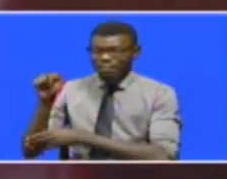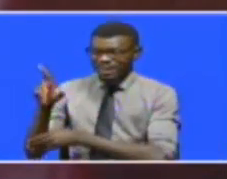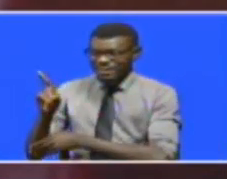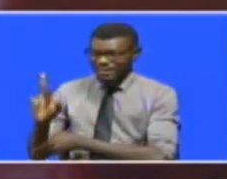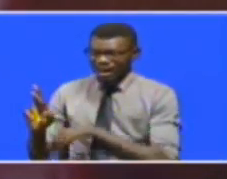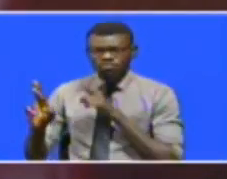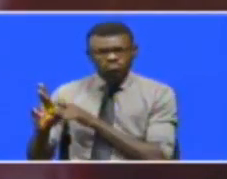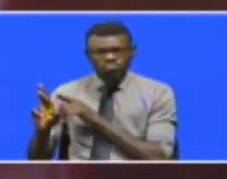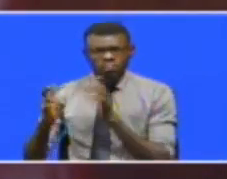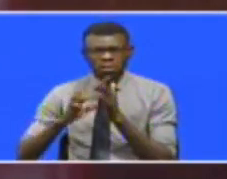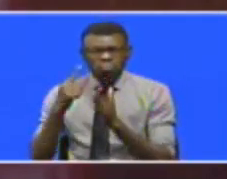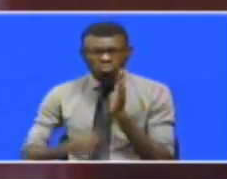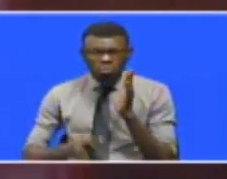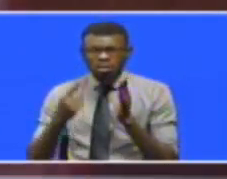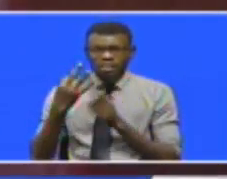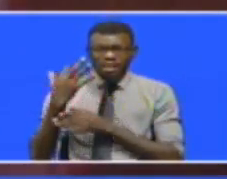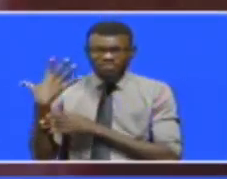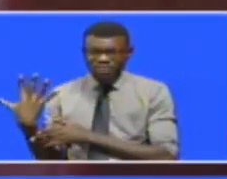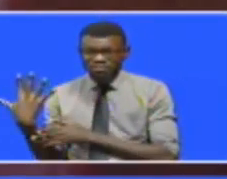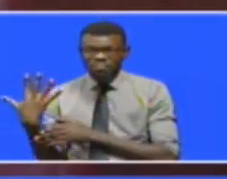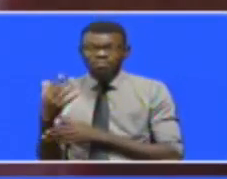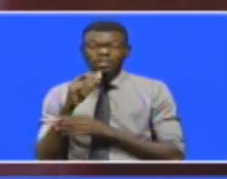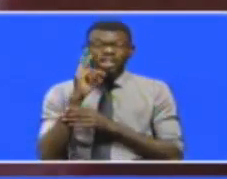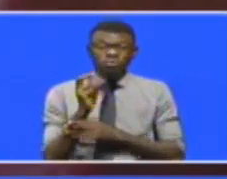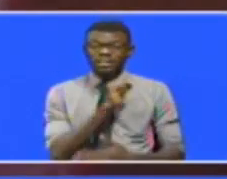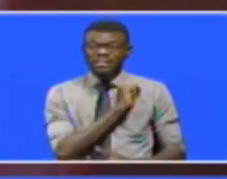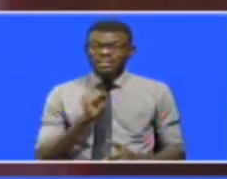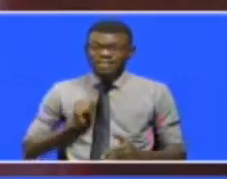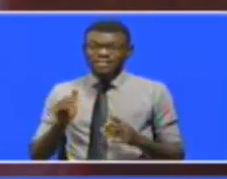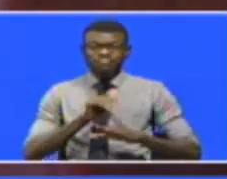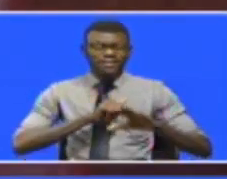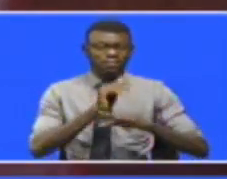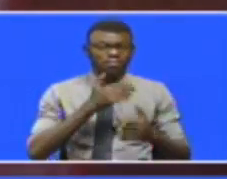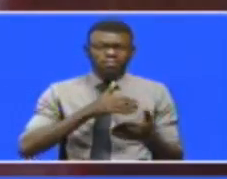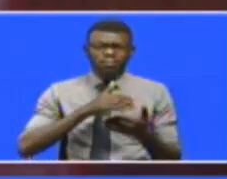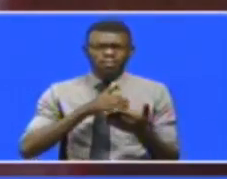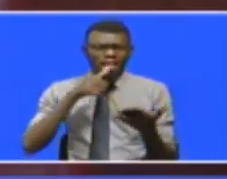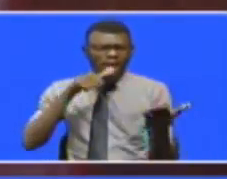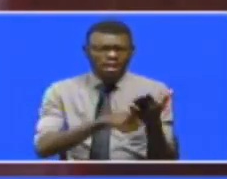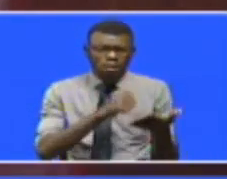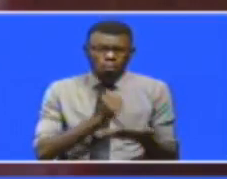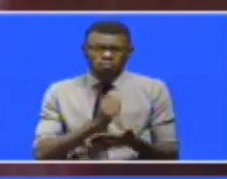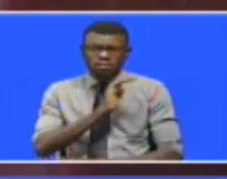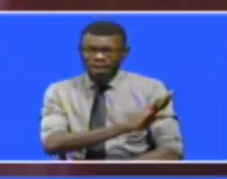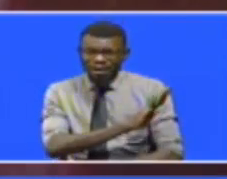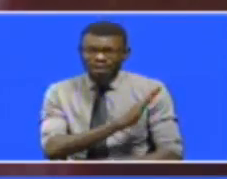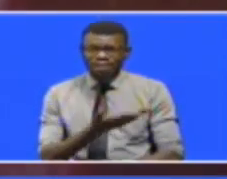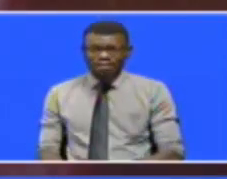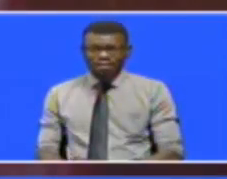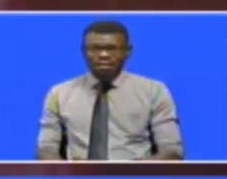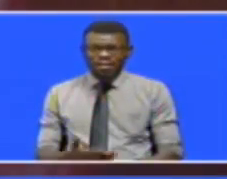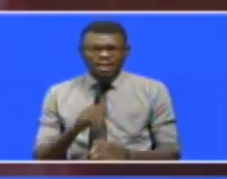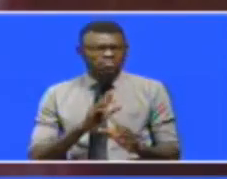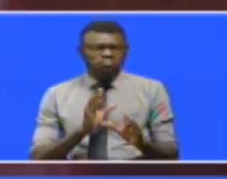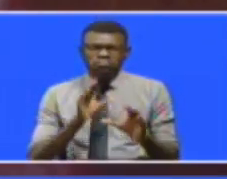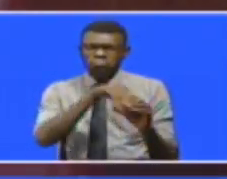it 35. If 20 senators sent a letter to your office this morning urging you and reminding you that they were never party